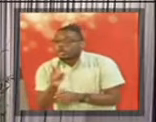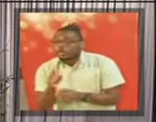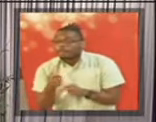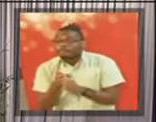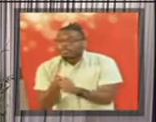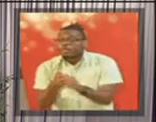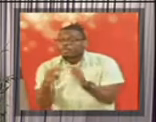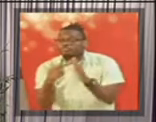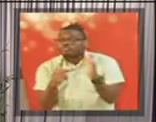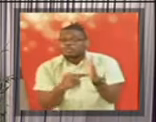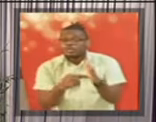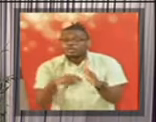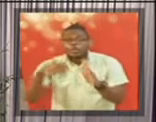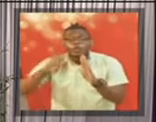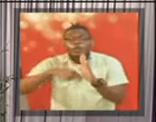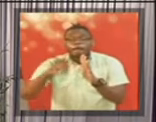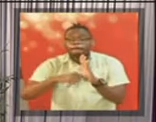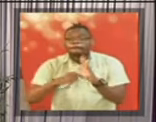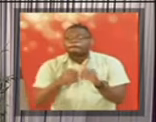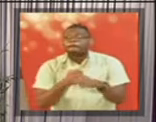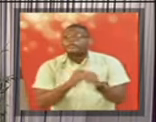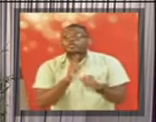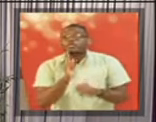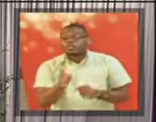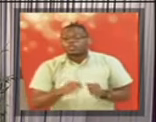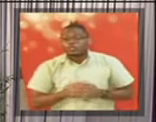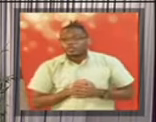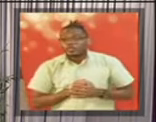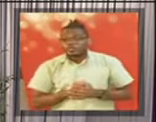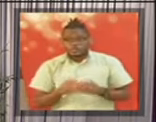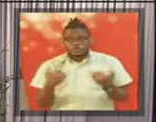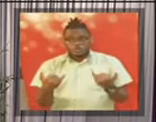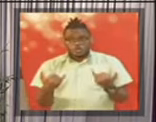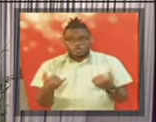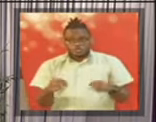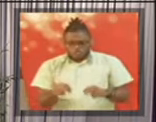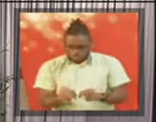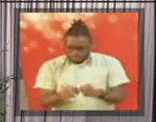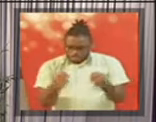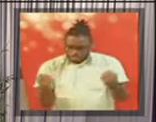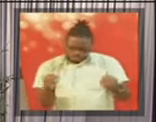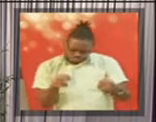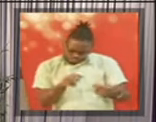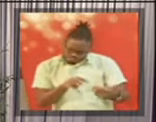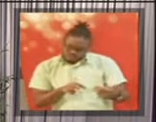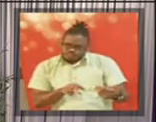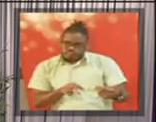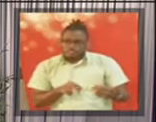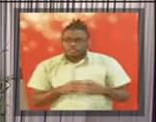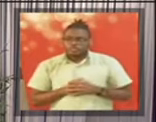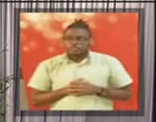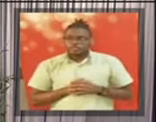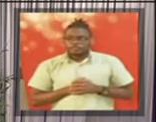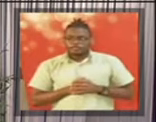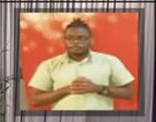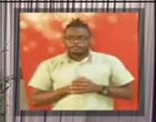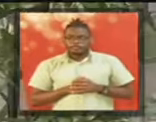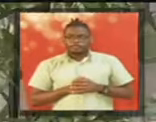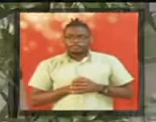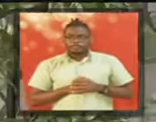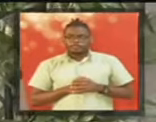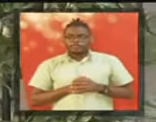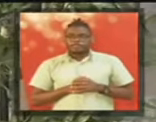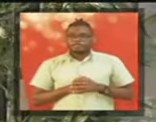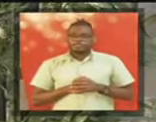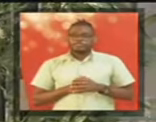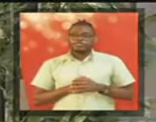Okay, wonderful. And we're going back now to Newsday, and hopefully we'll have a better connection this time. Mr. Superville,